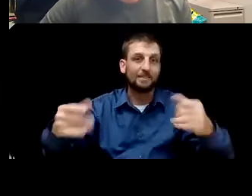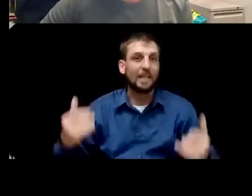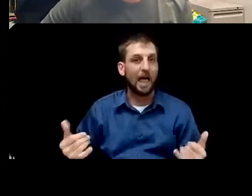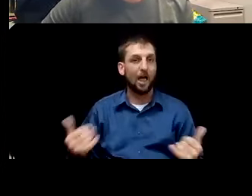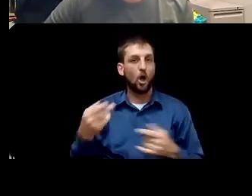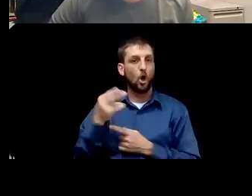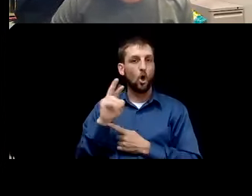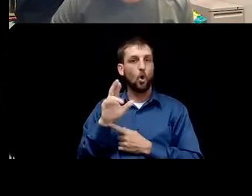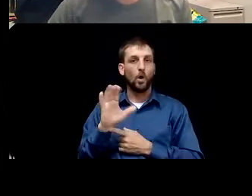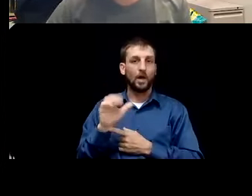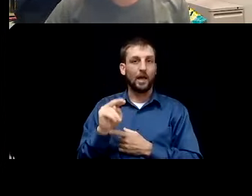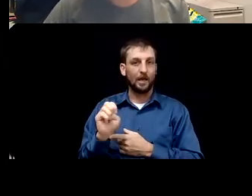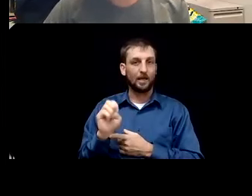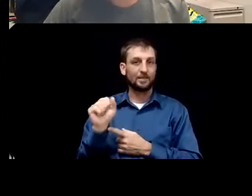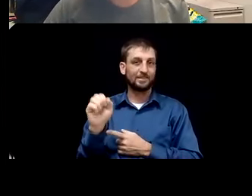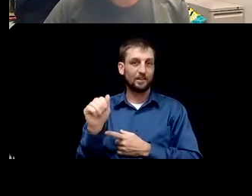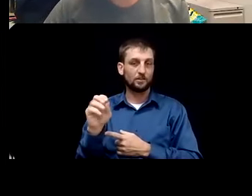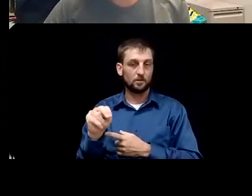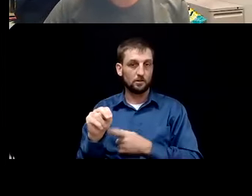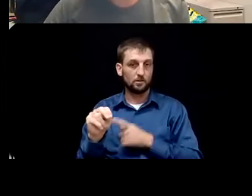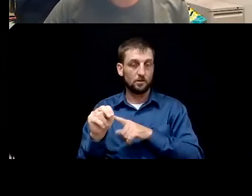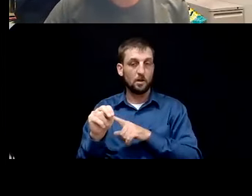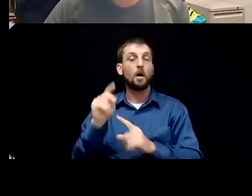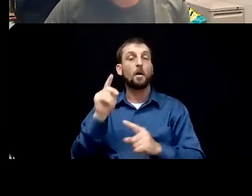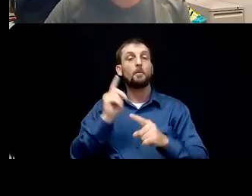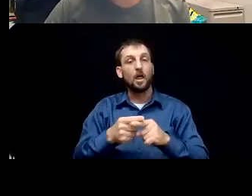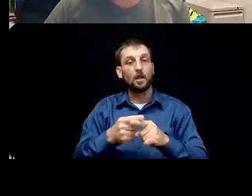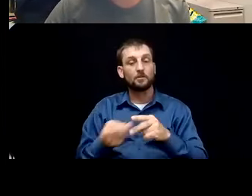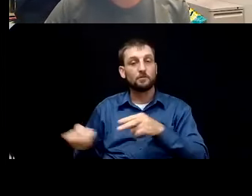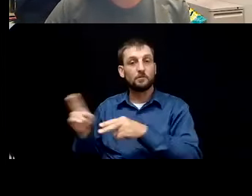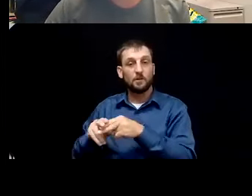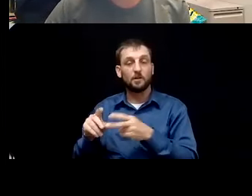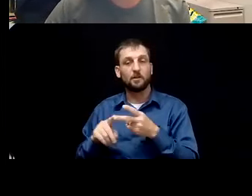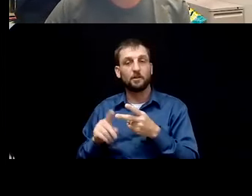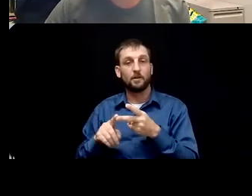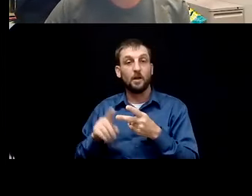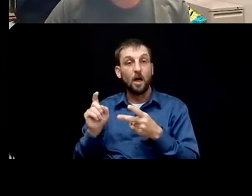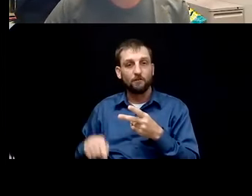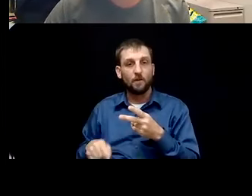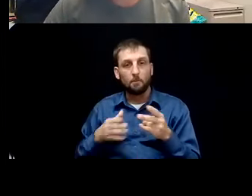had the added planning considerations that we have for COVID.